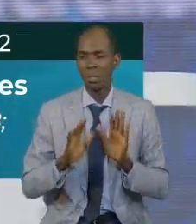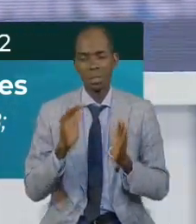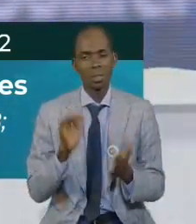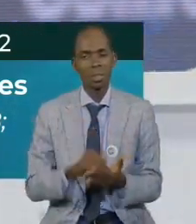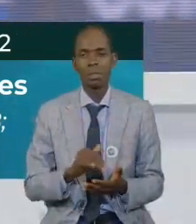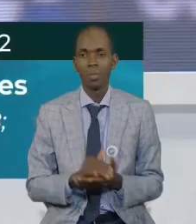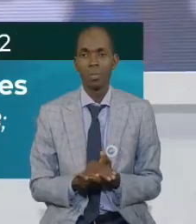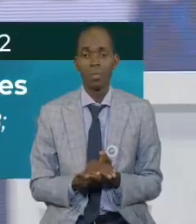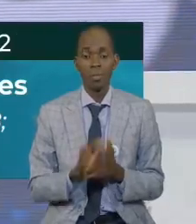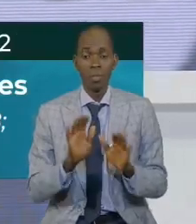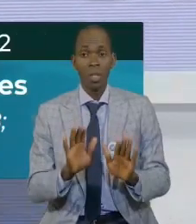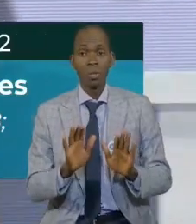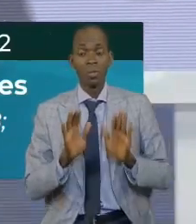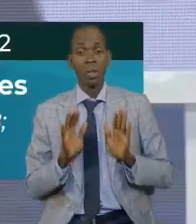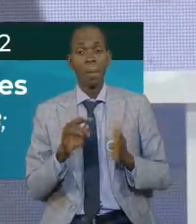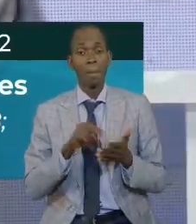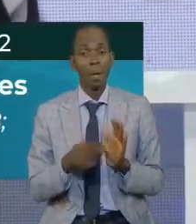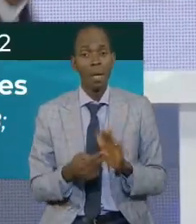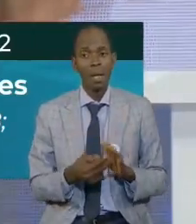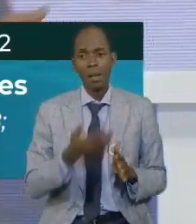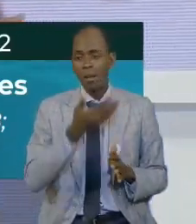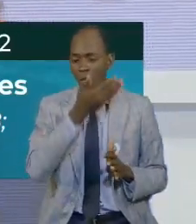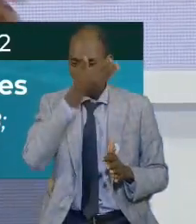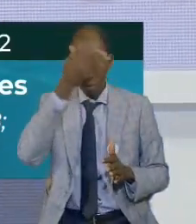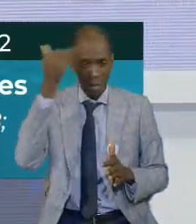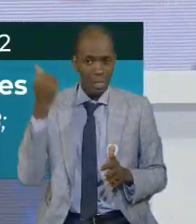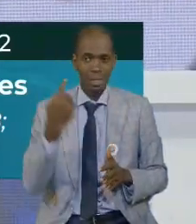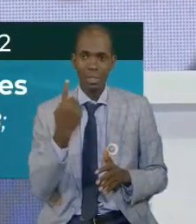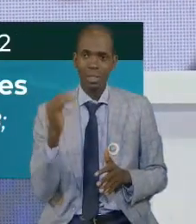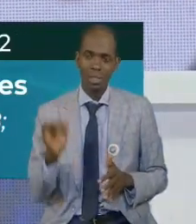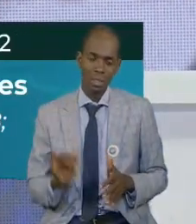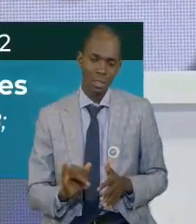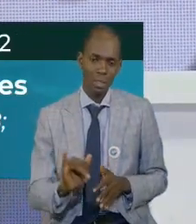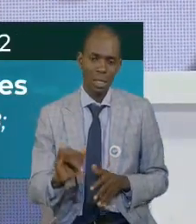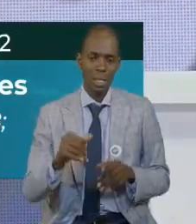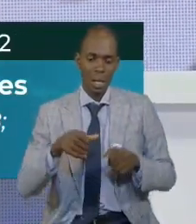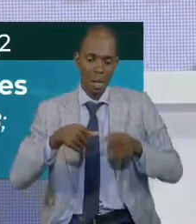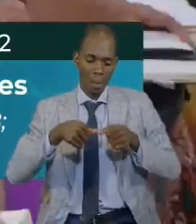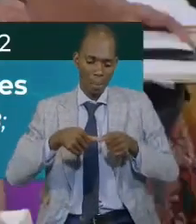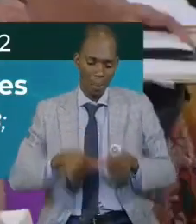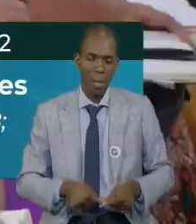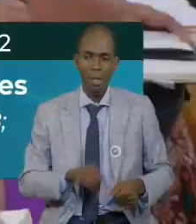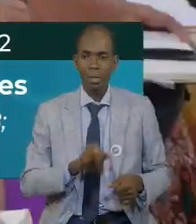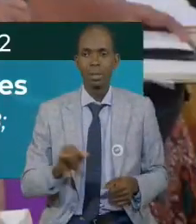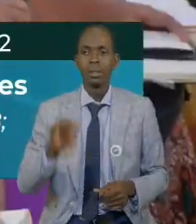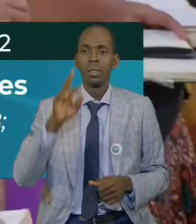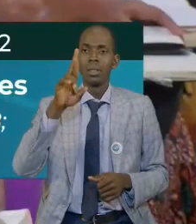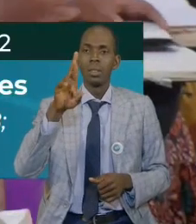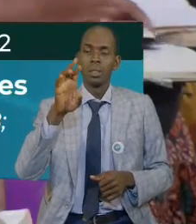fear is forgetting it Eternal abiding reassurances